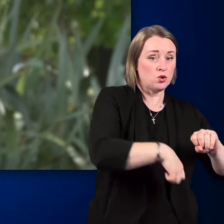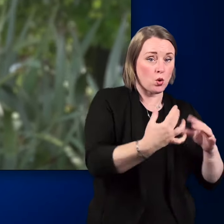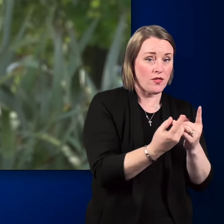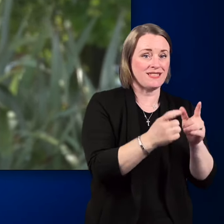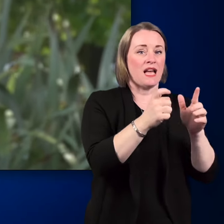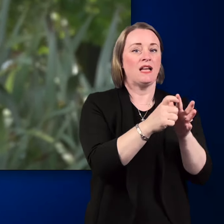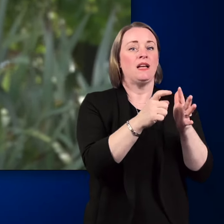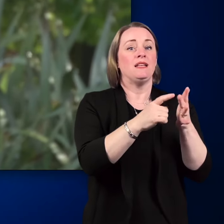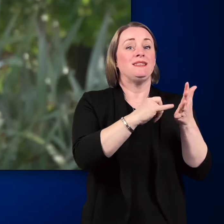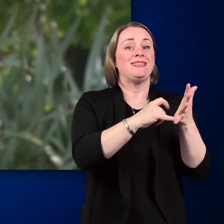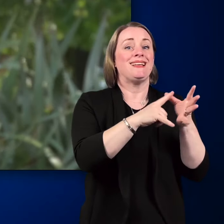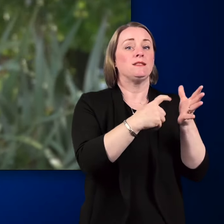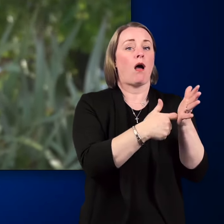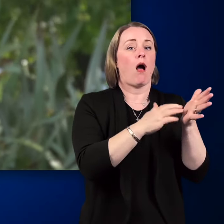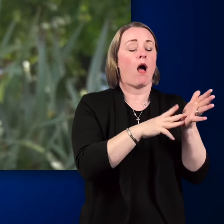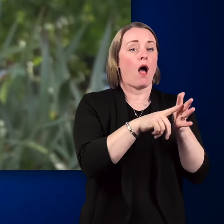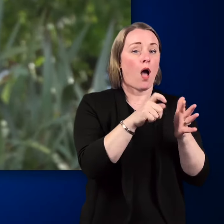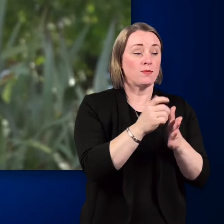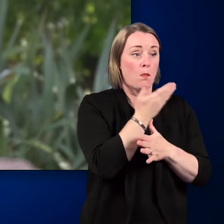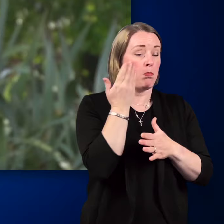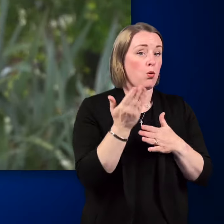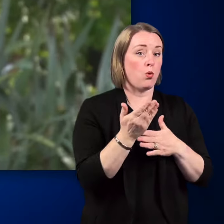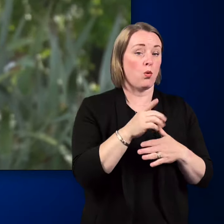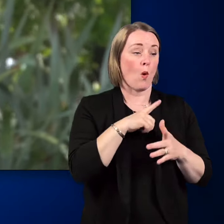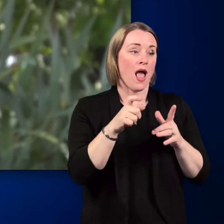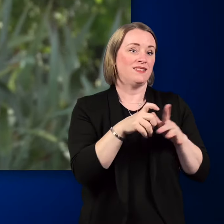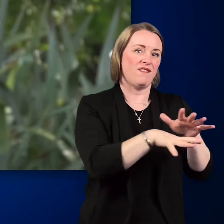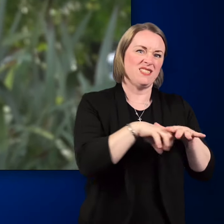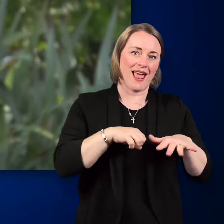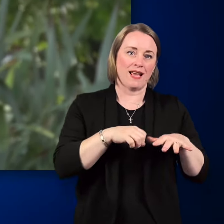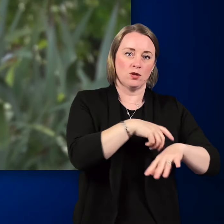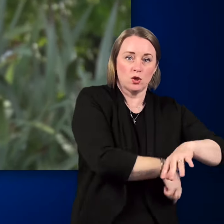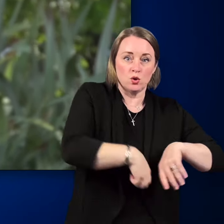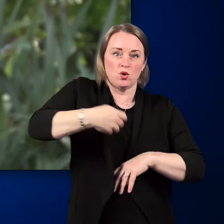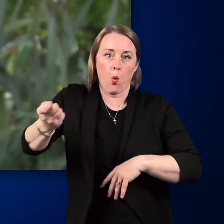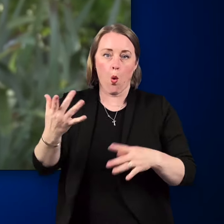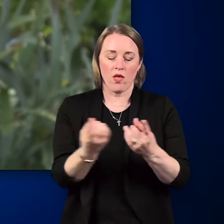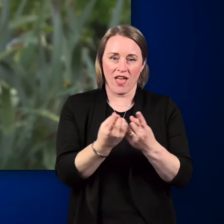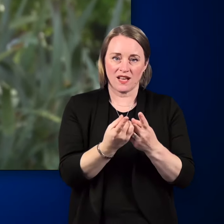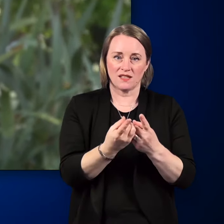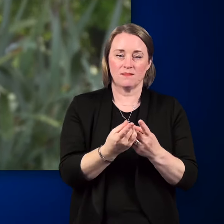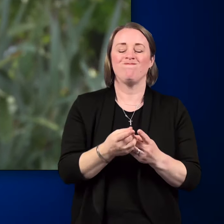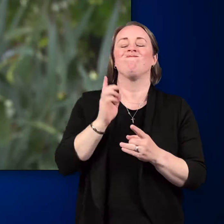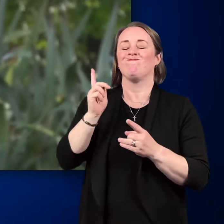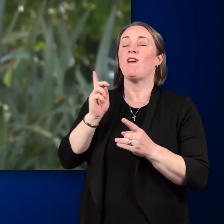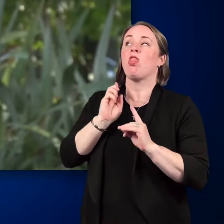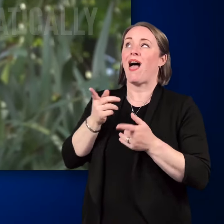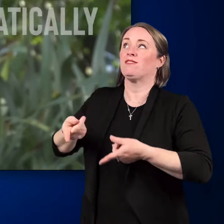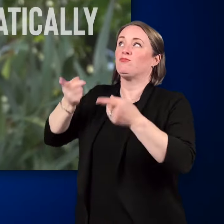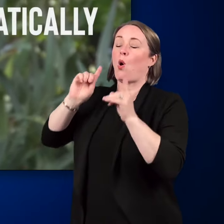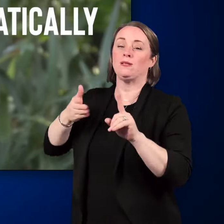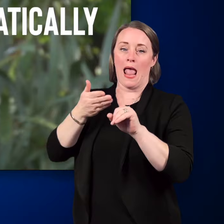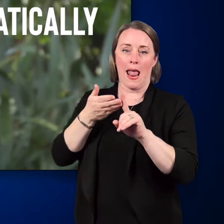God's intention for us that his enemies in our lives are